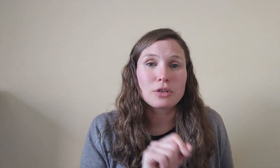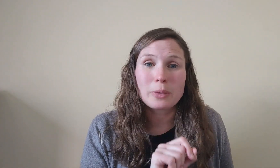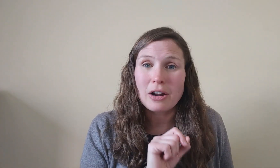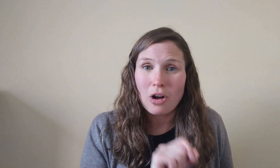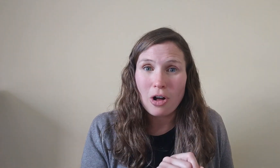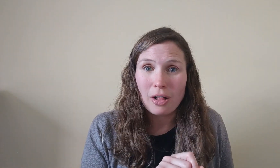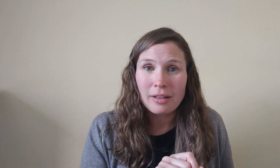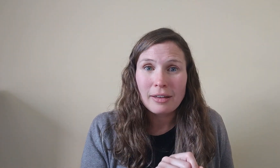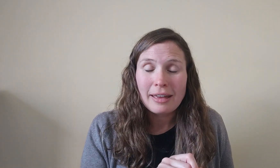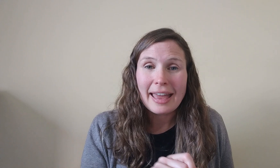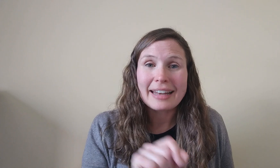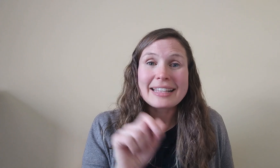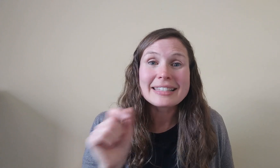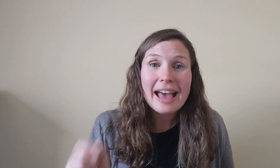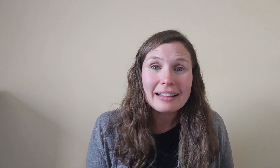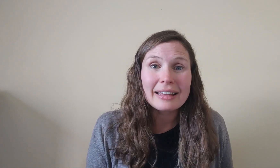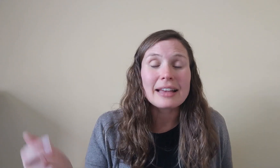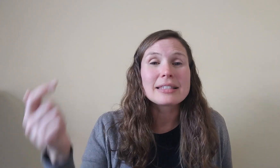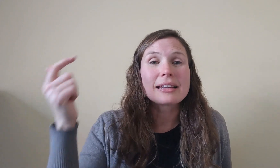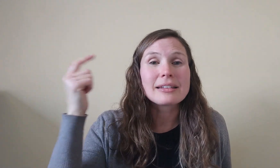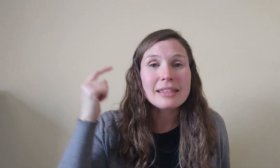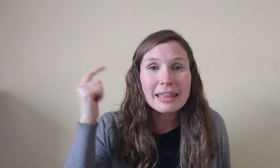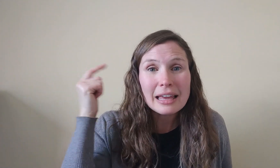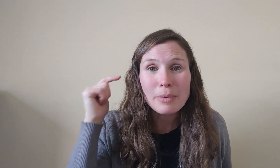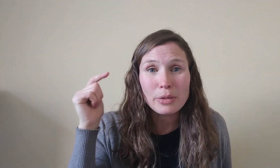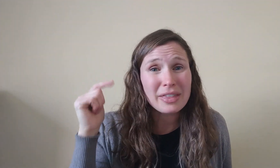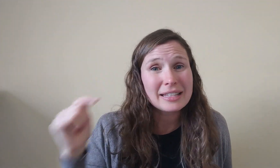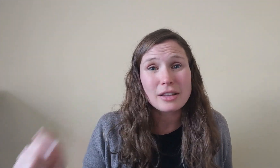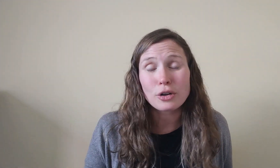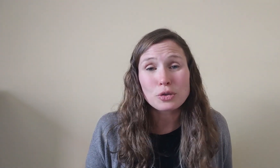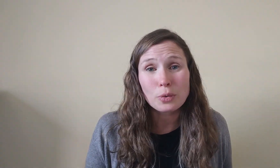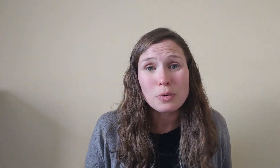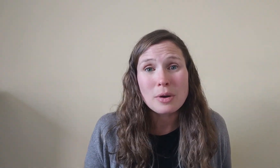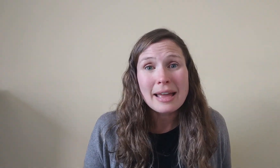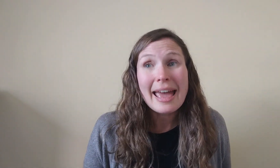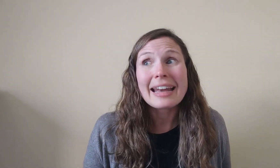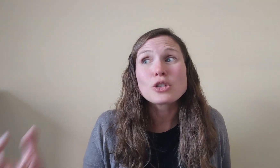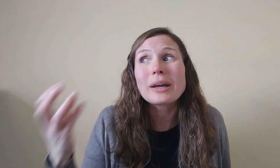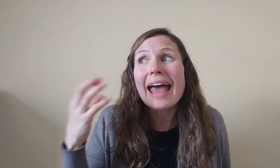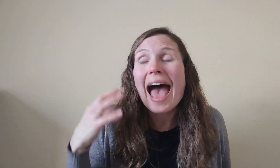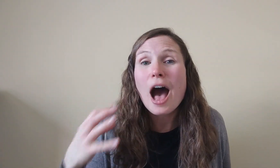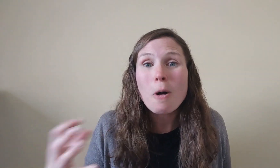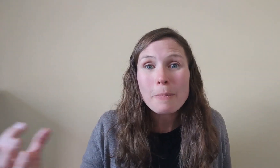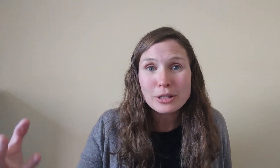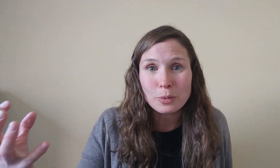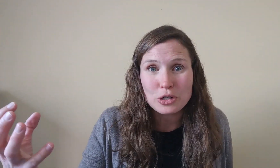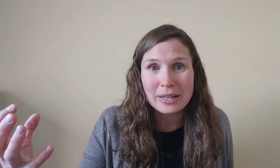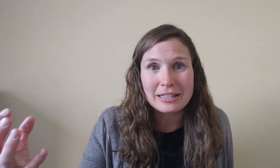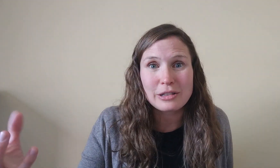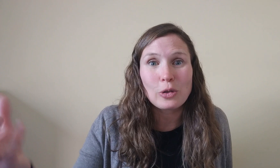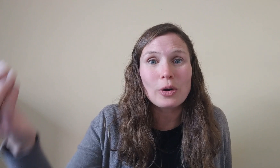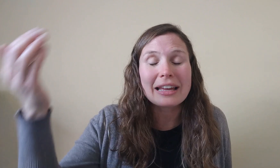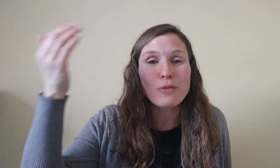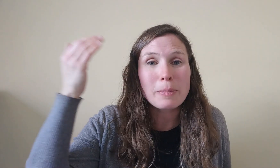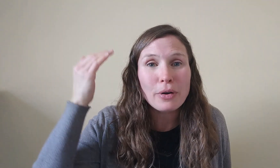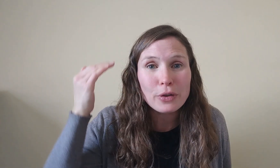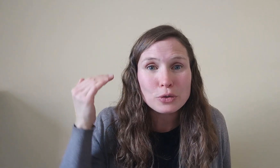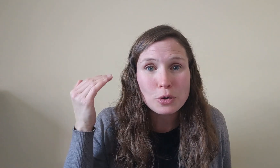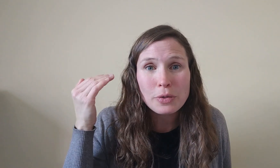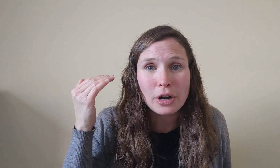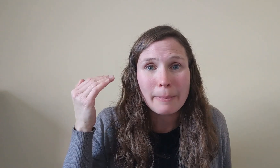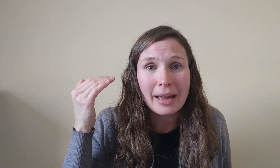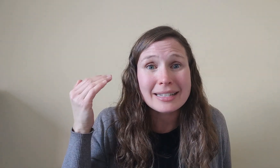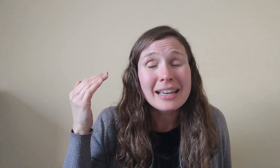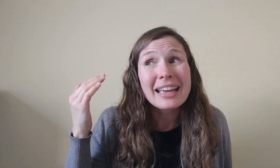with us through it all. And he's telling us to think about the things that are true. And it's going to help us rejoice in the Lord if we